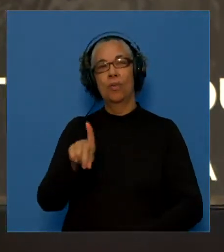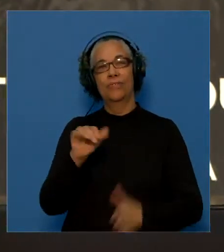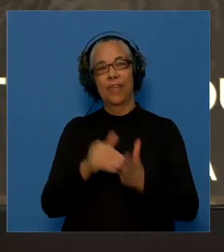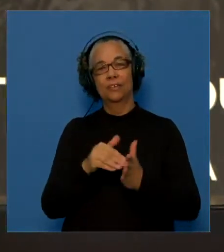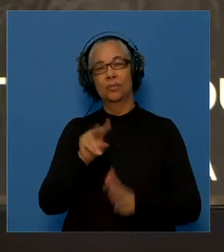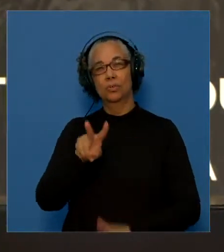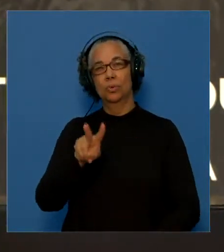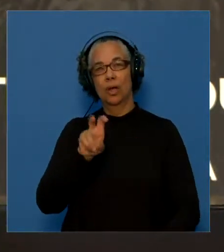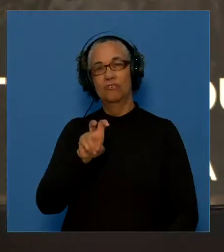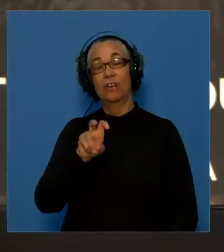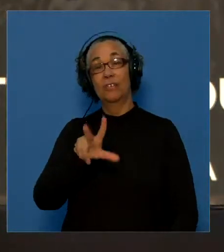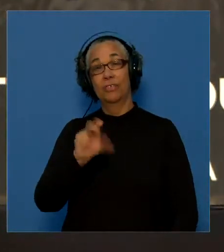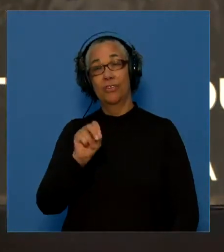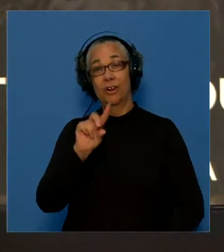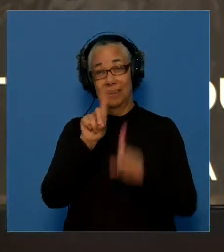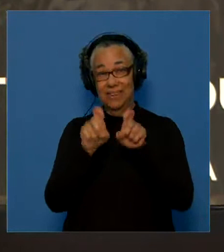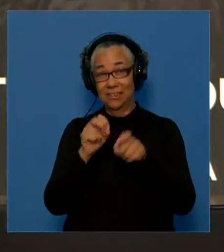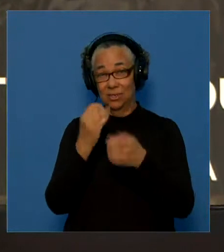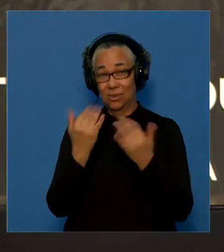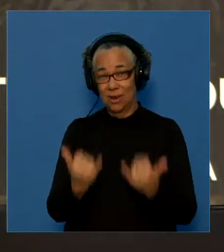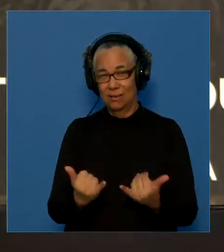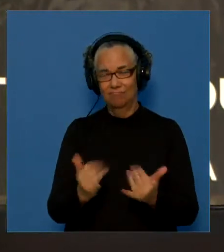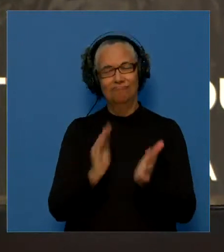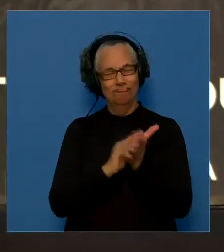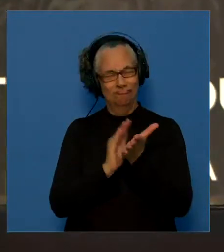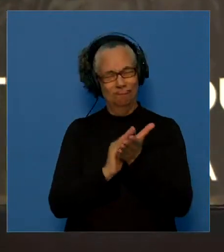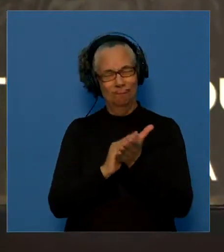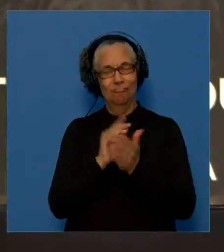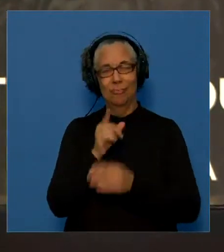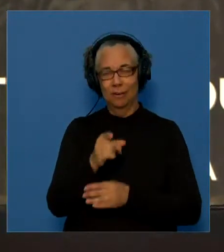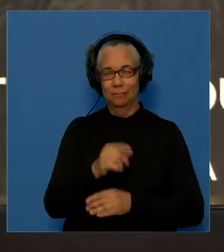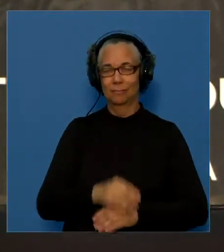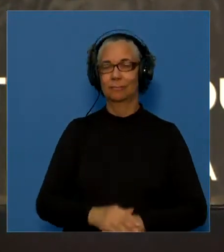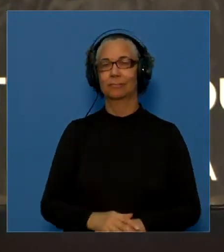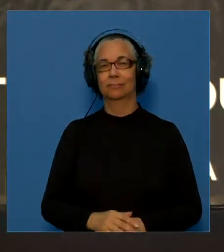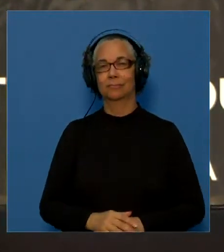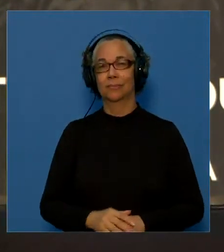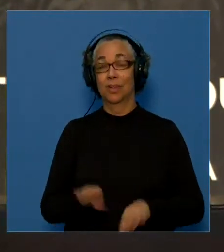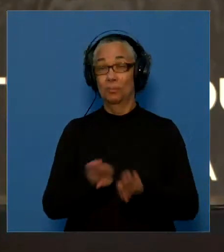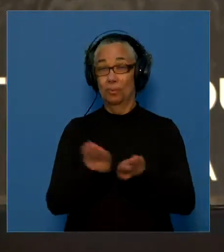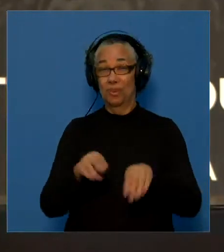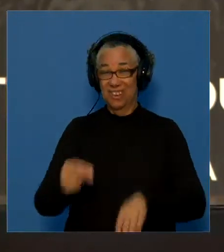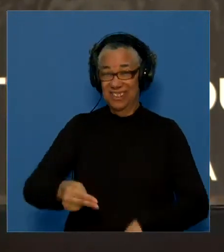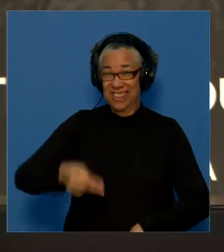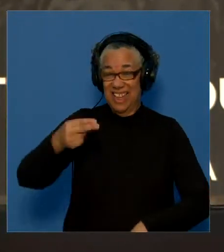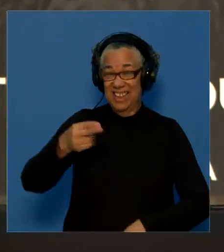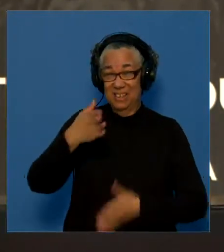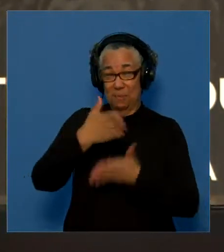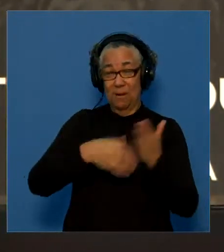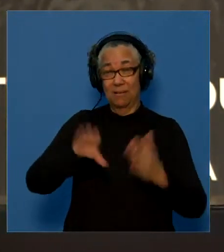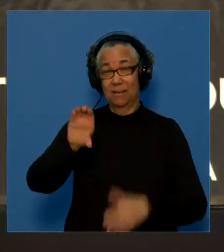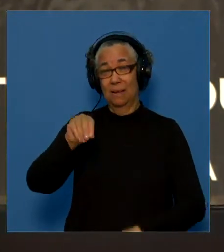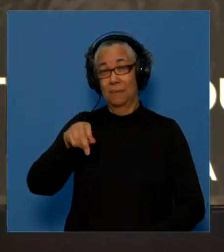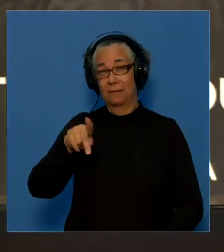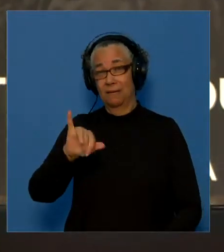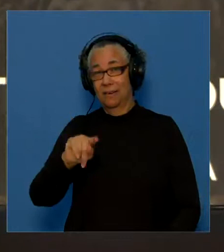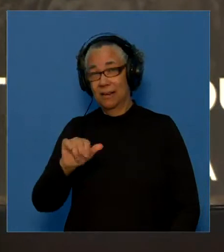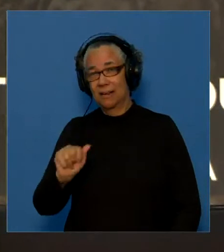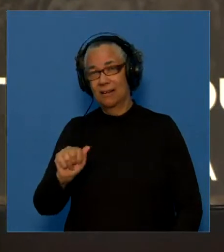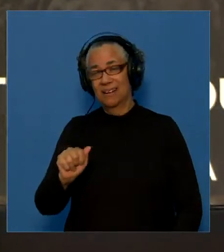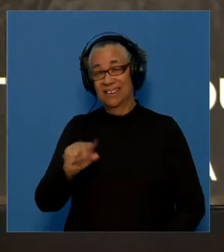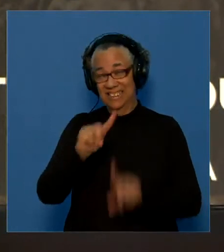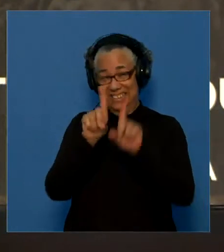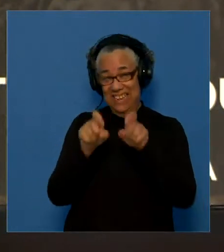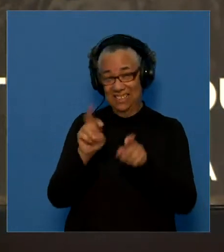1,230 tests a day. Well done to them. Bermuda has the highest per capita testing rate